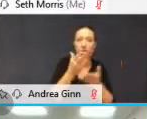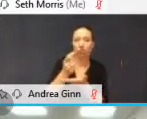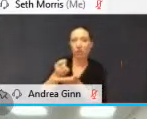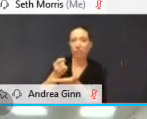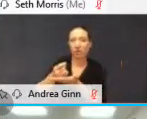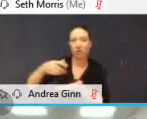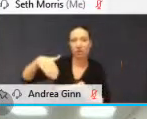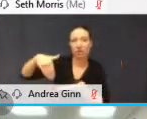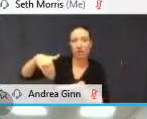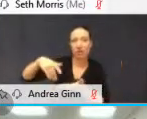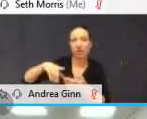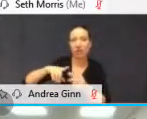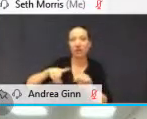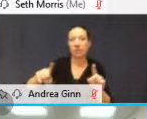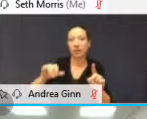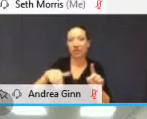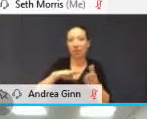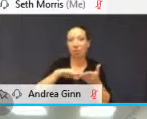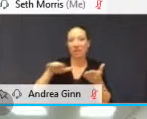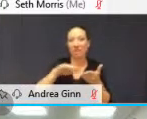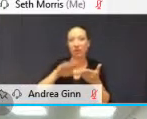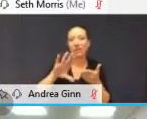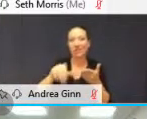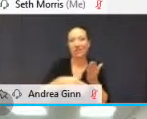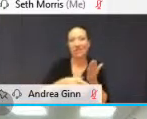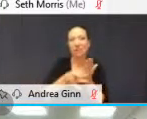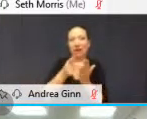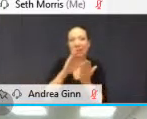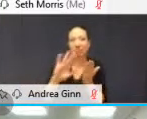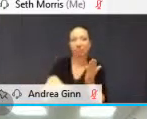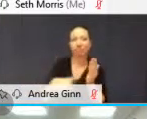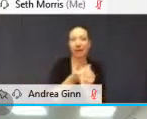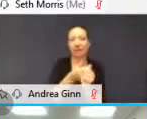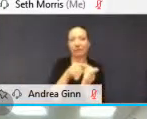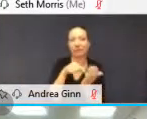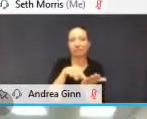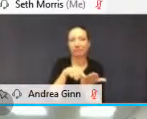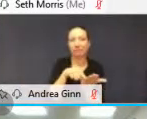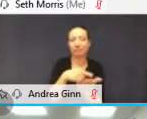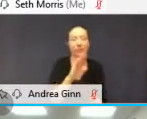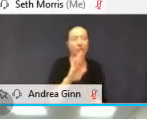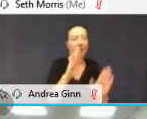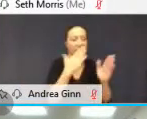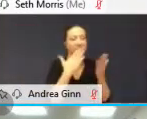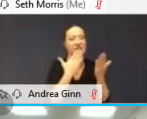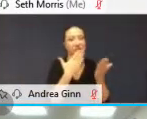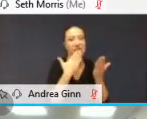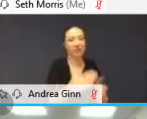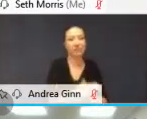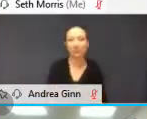authority is also, listed at the back of the presentation. Great. Thank you. Thank you, Nicole, for doing that.